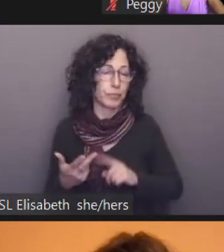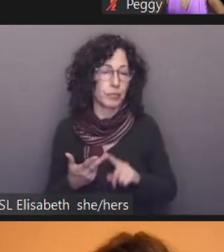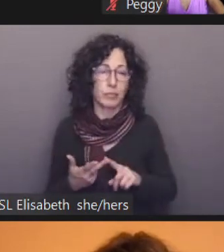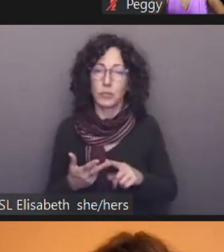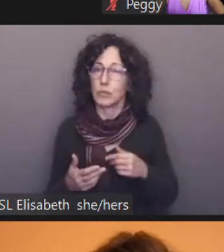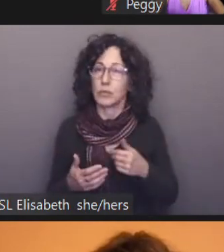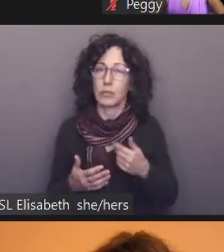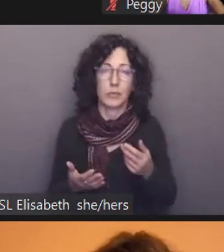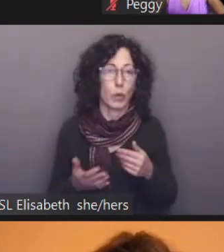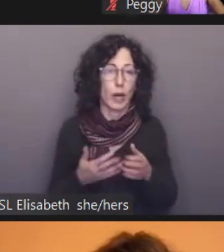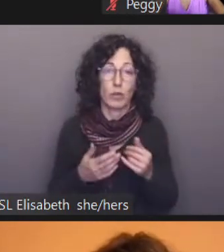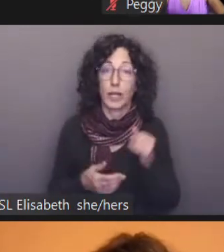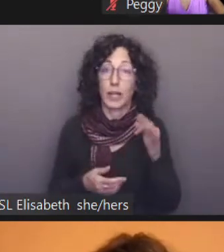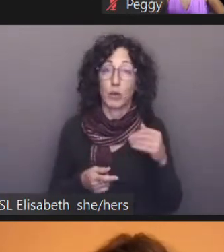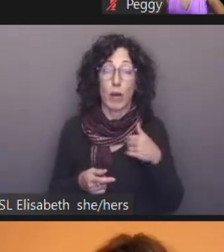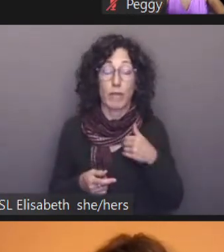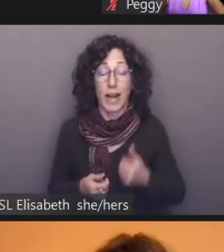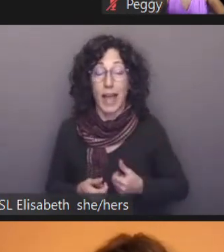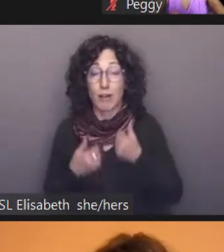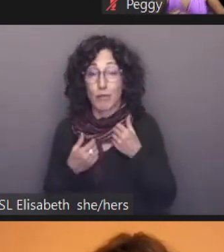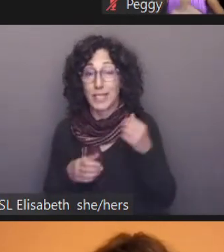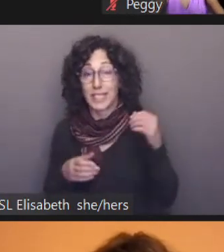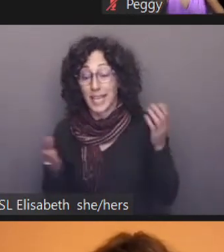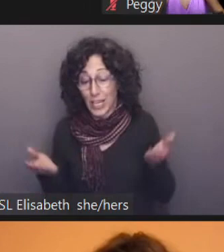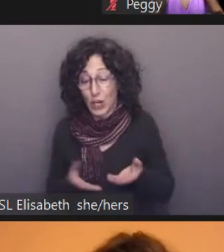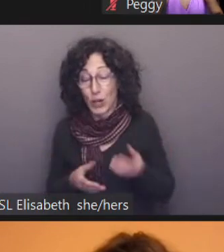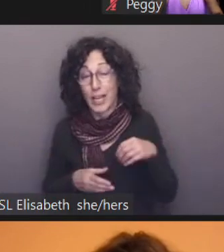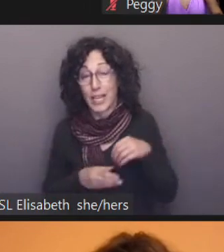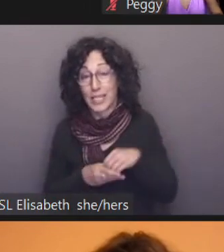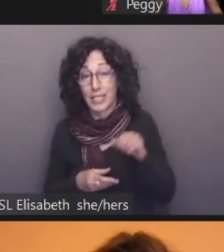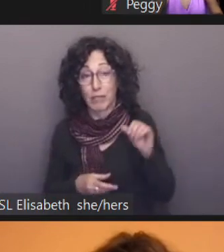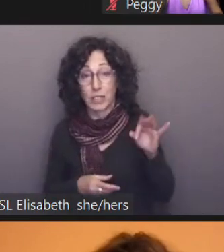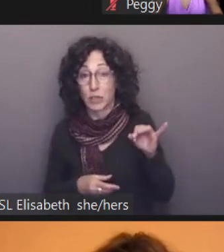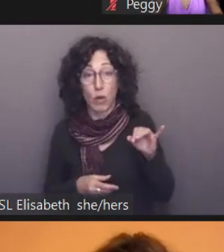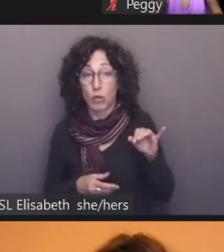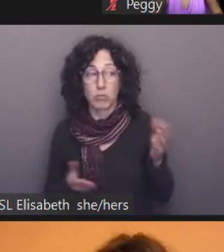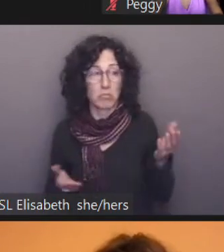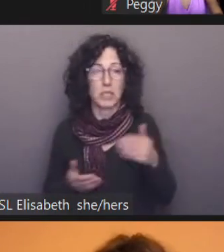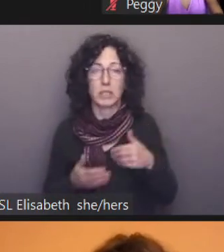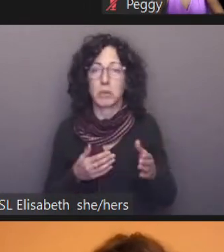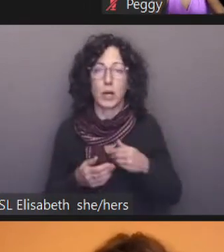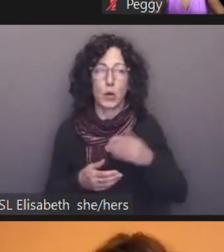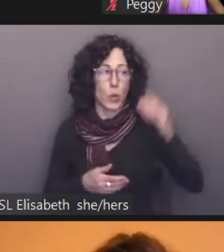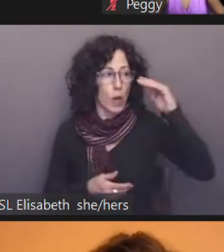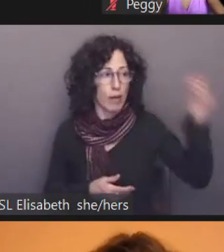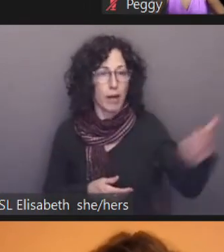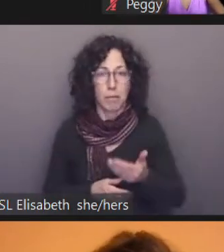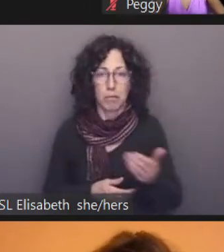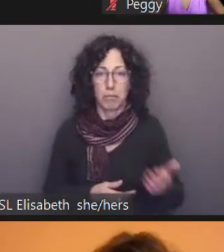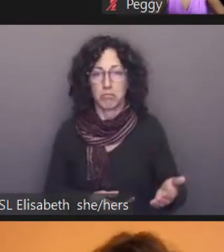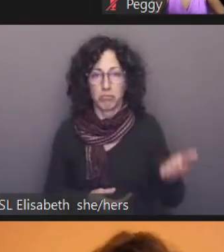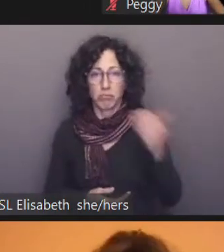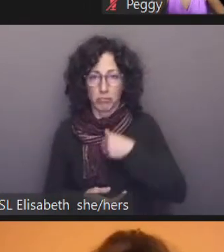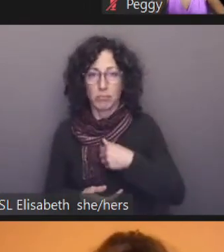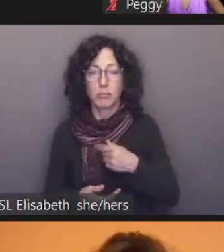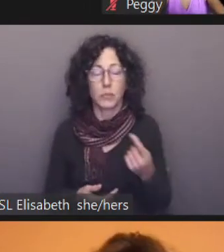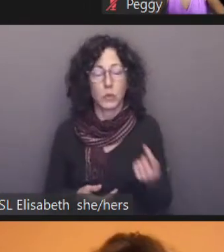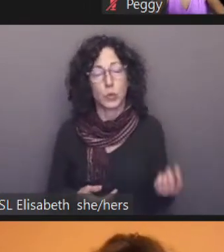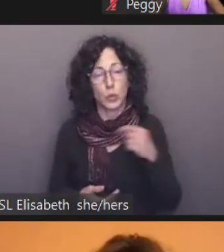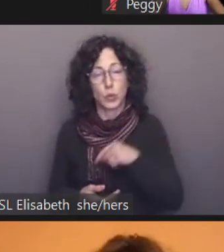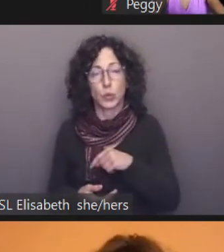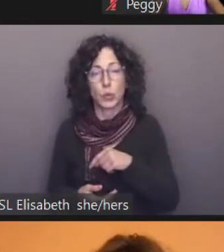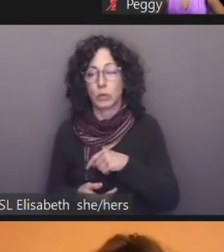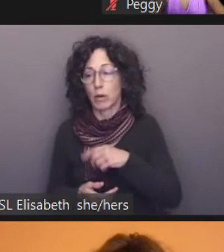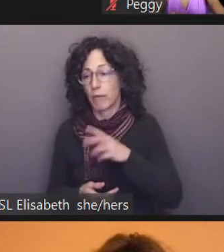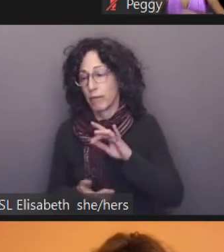they actually have an address in San Francisco, we are welcoming you to come to our care sites, to our pharmacies,